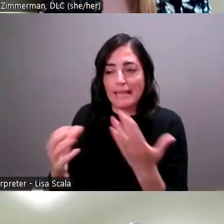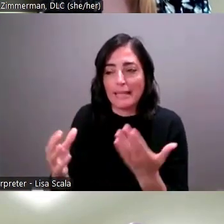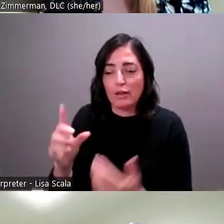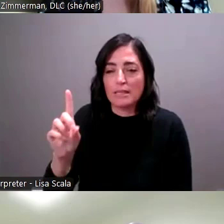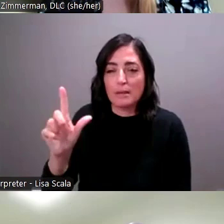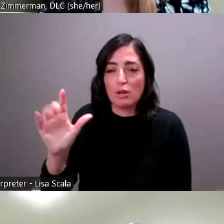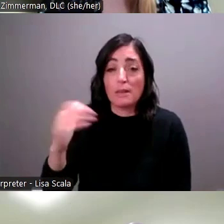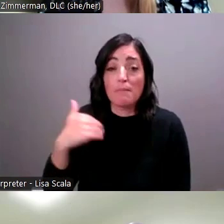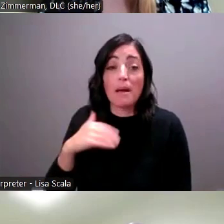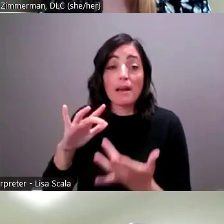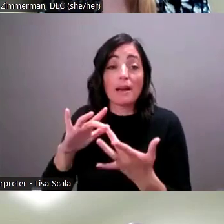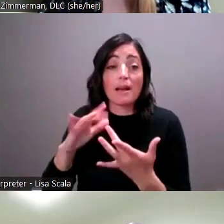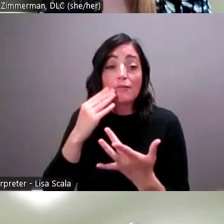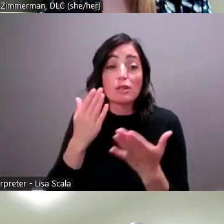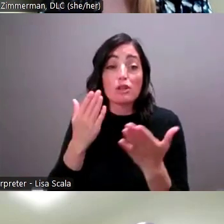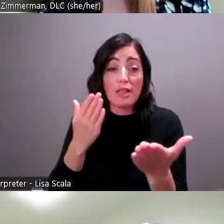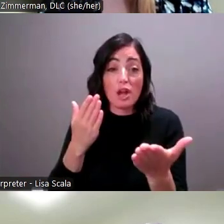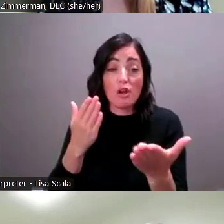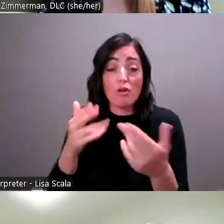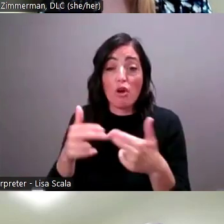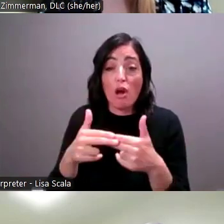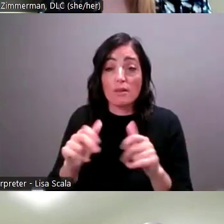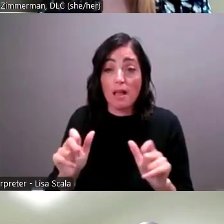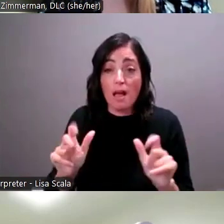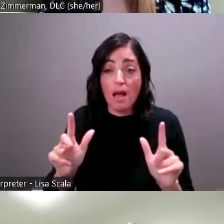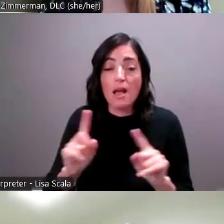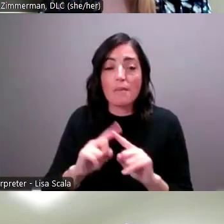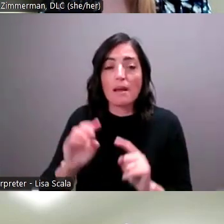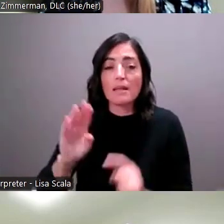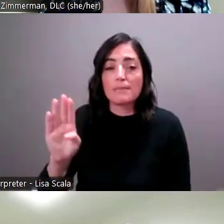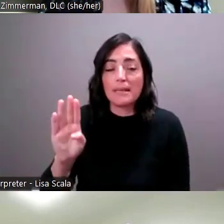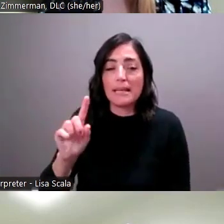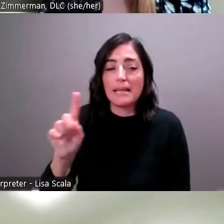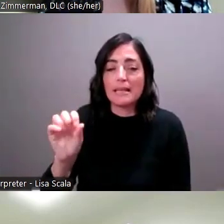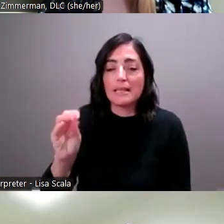contact information is on the slide, but it is